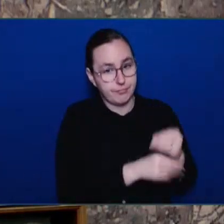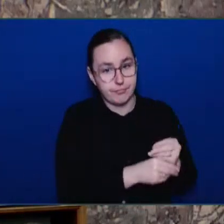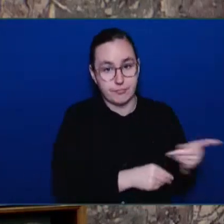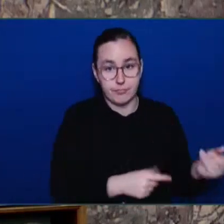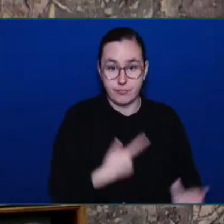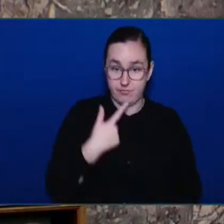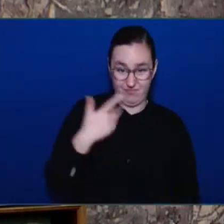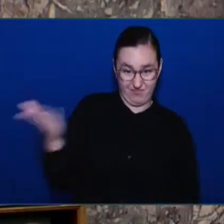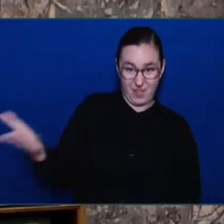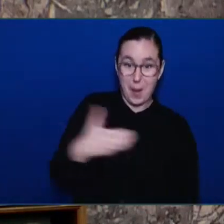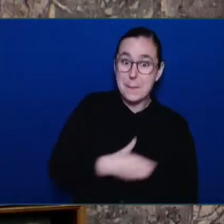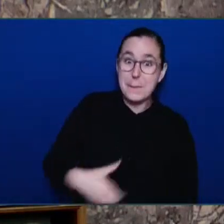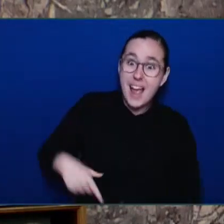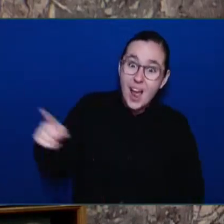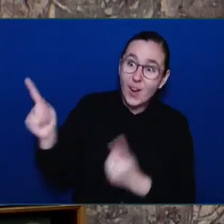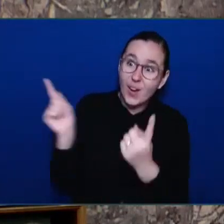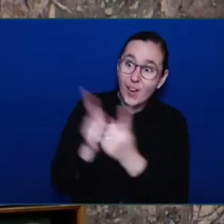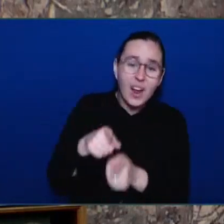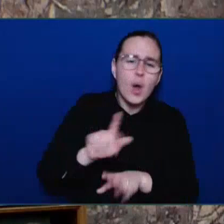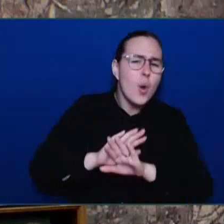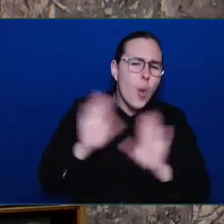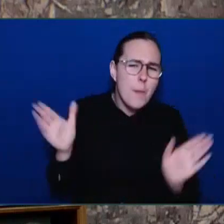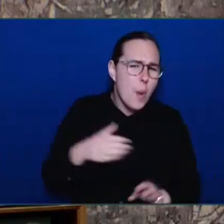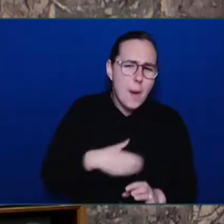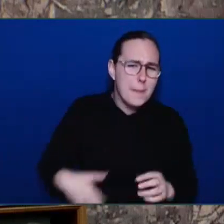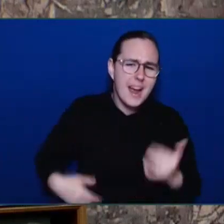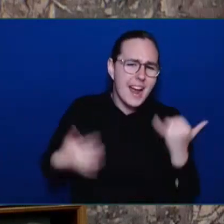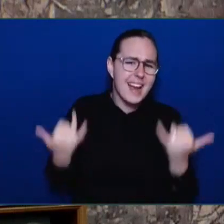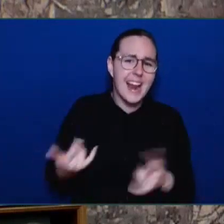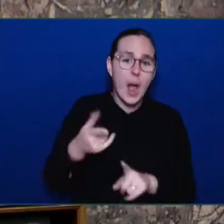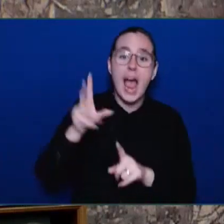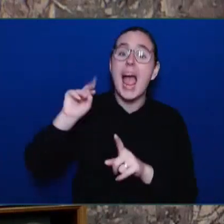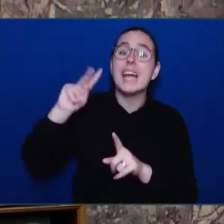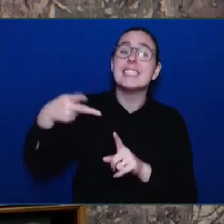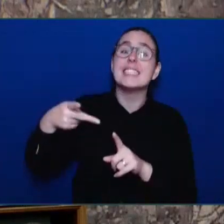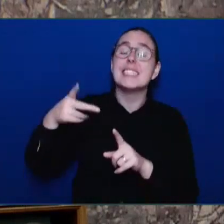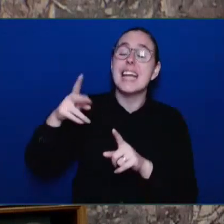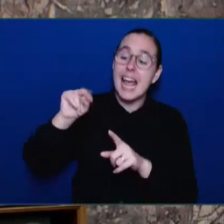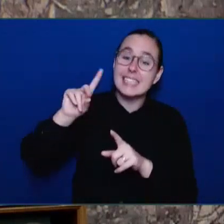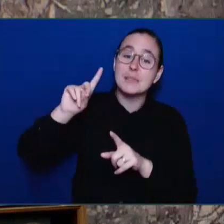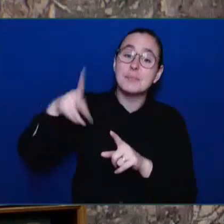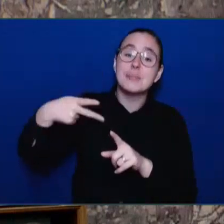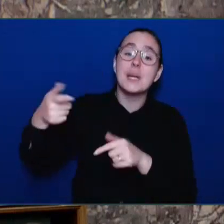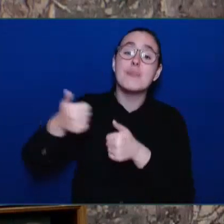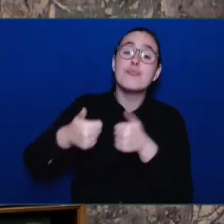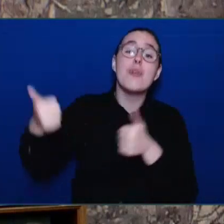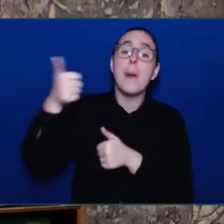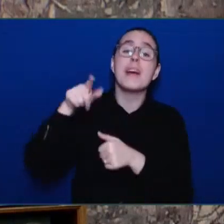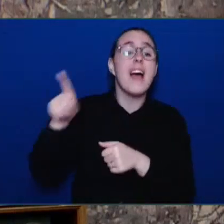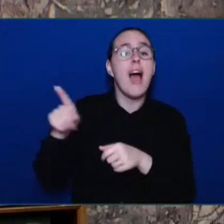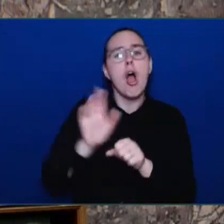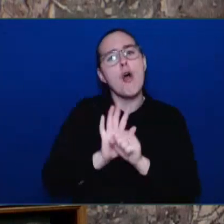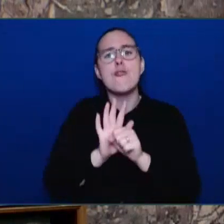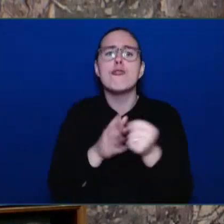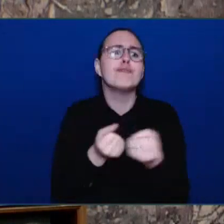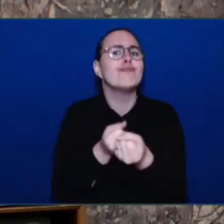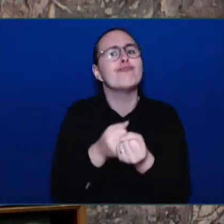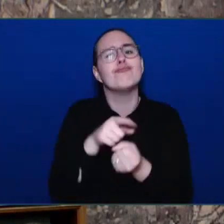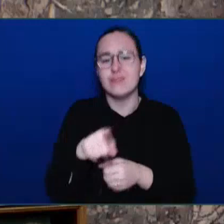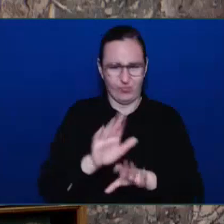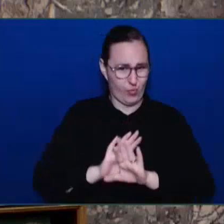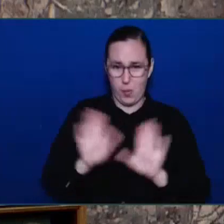was campaigning for in Vancouver is also no longer the mayor of Vancouver, because residents were fed up with the